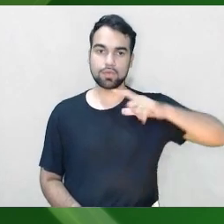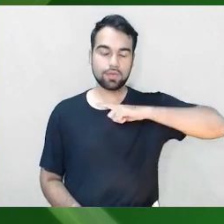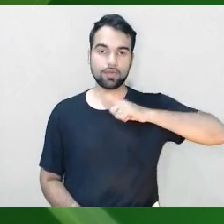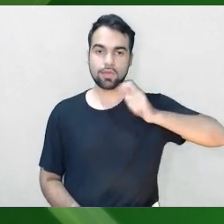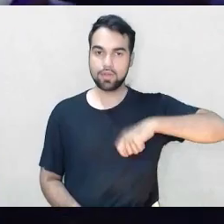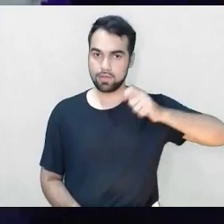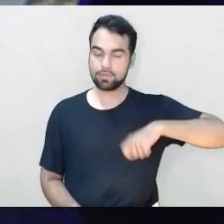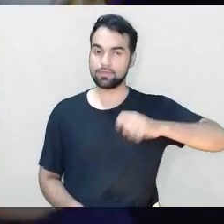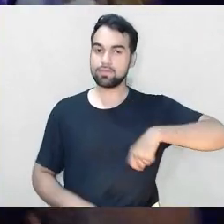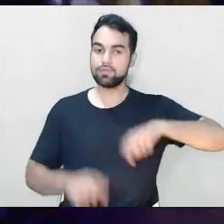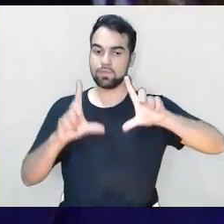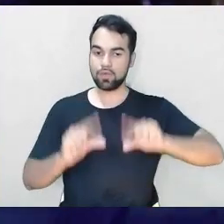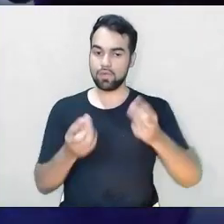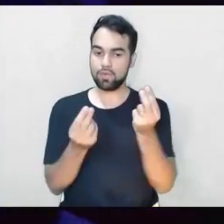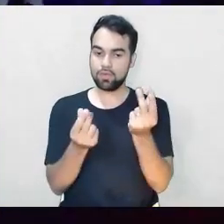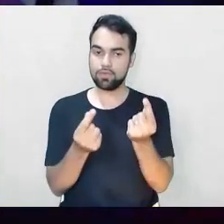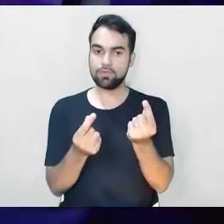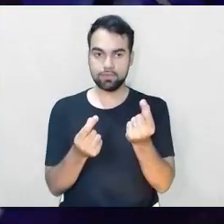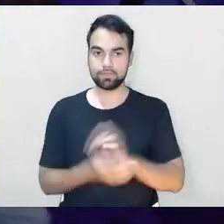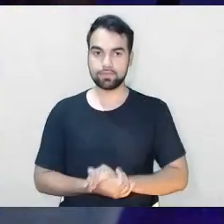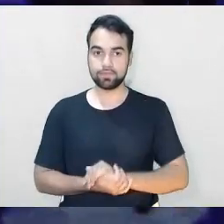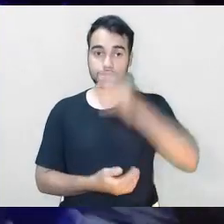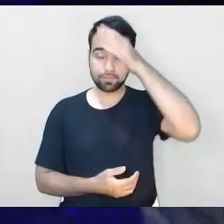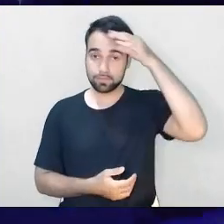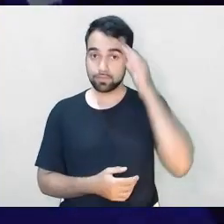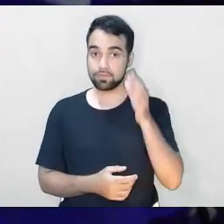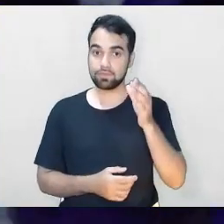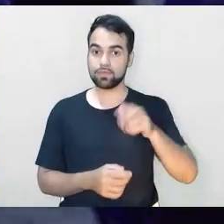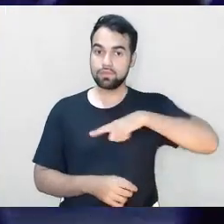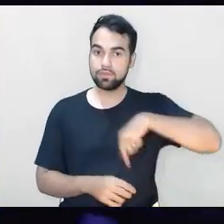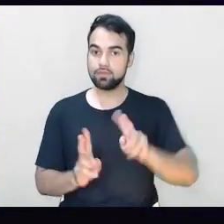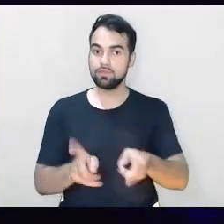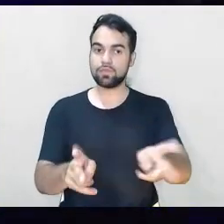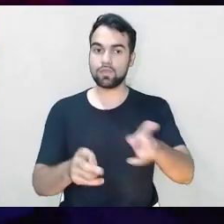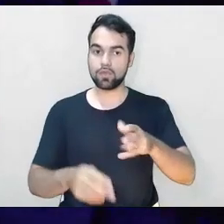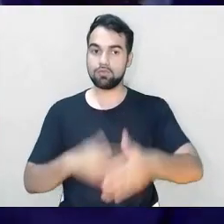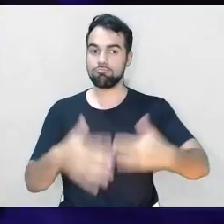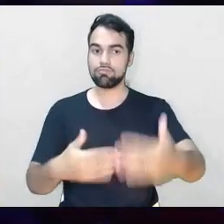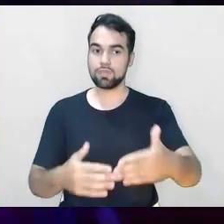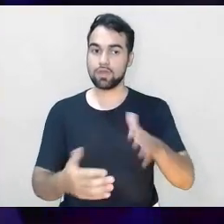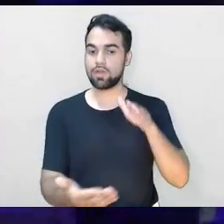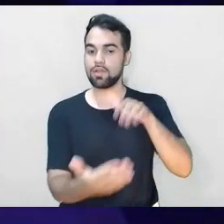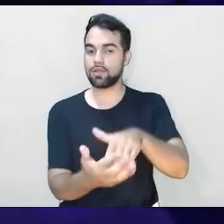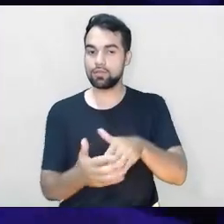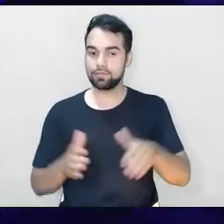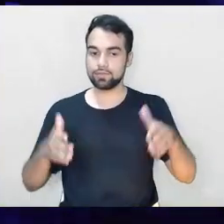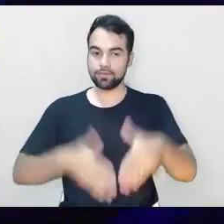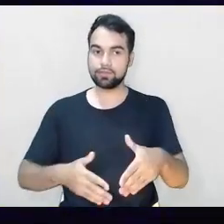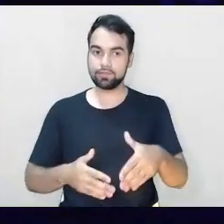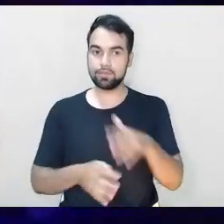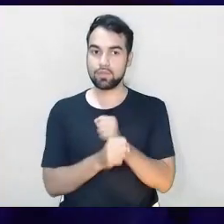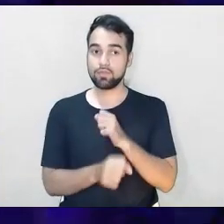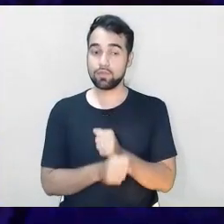that service for the customer. We have worked in value stream design. We follow the flow until we get to the